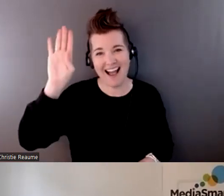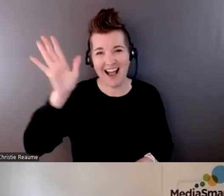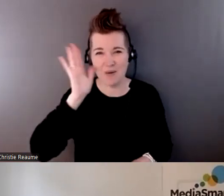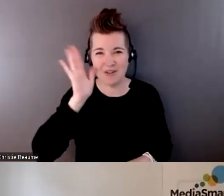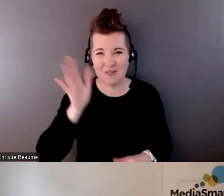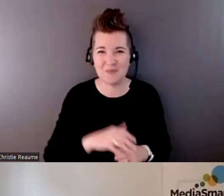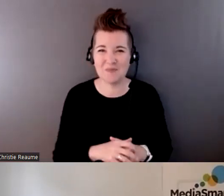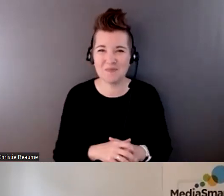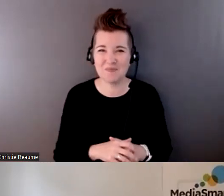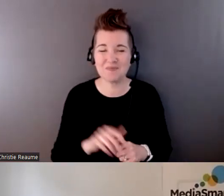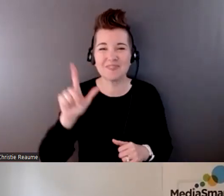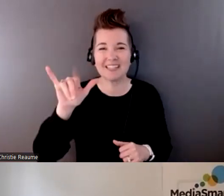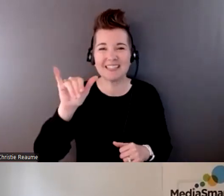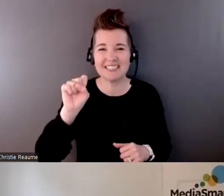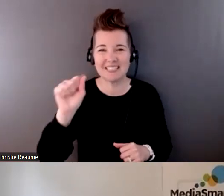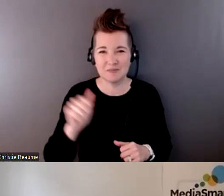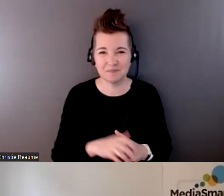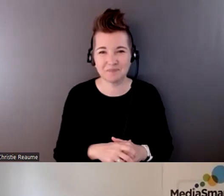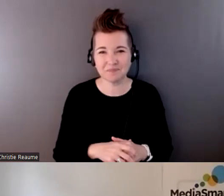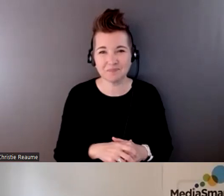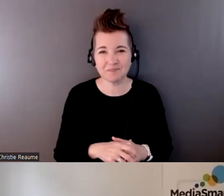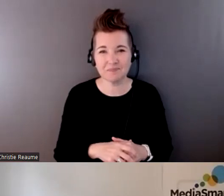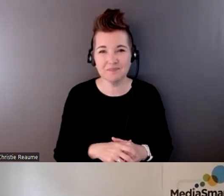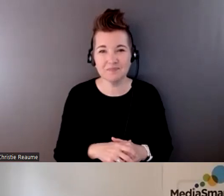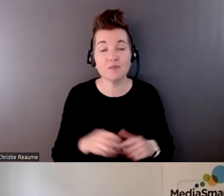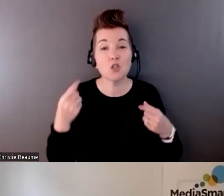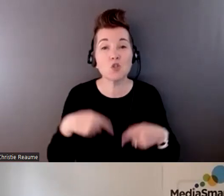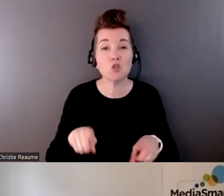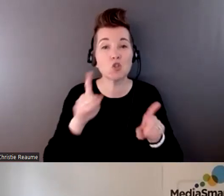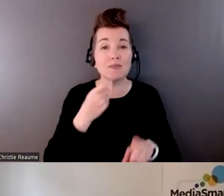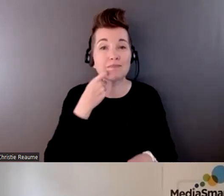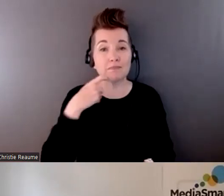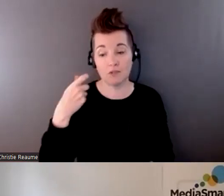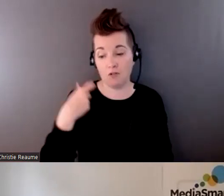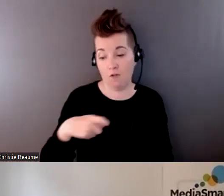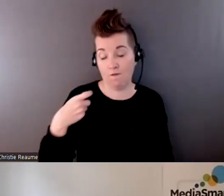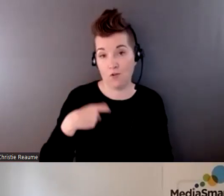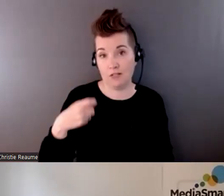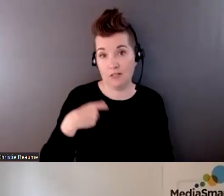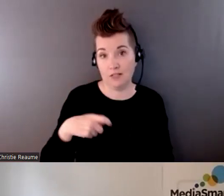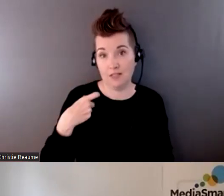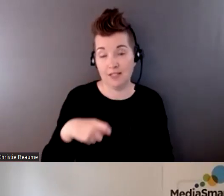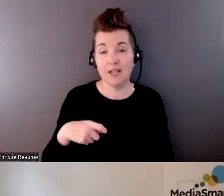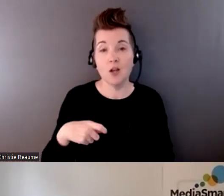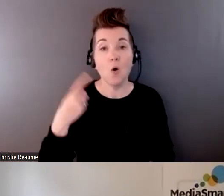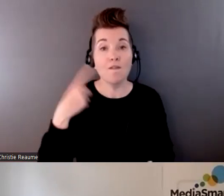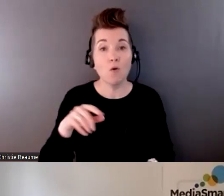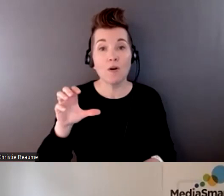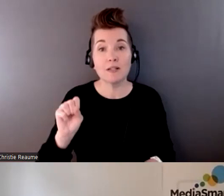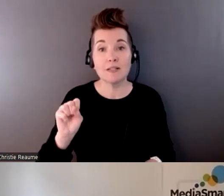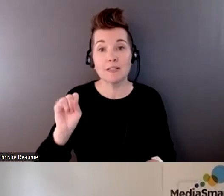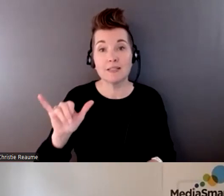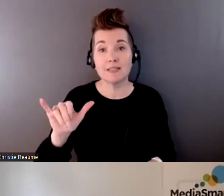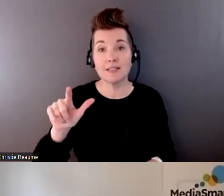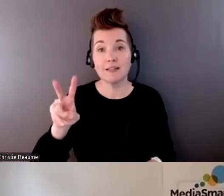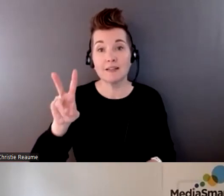ahead during our conference we had to do um in order to get Sylvia on screen uh her